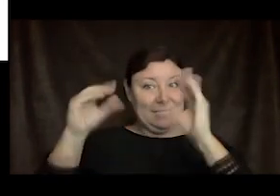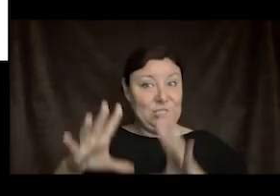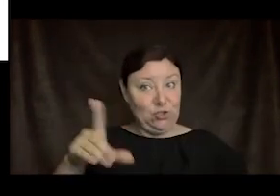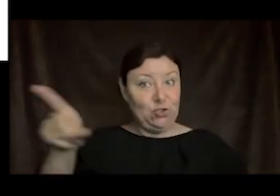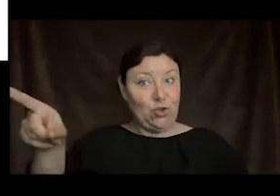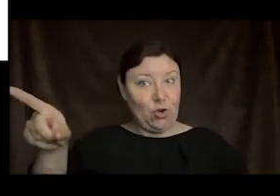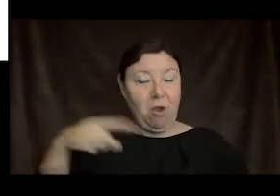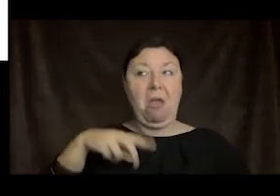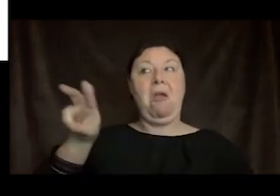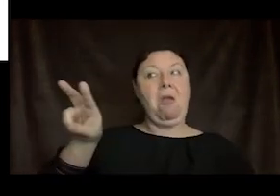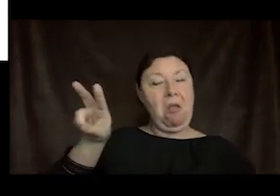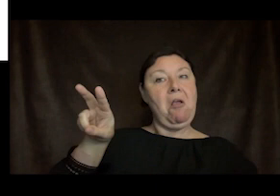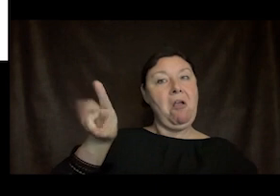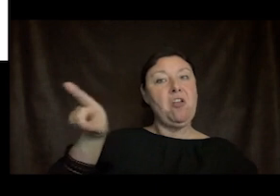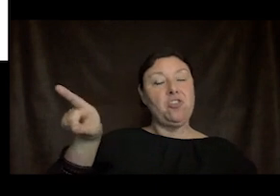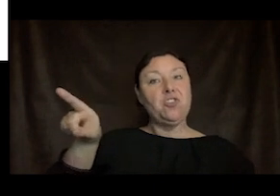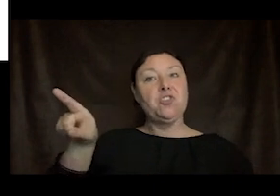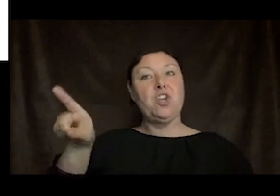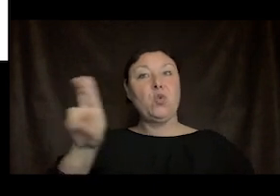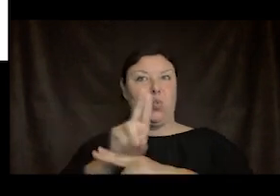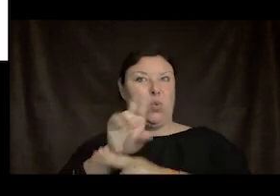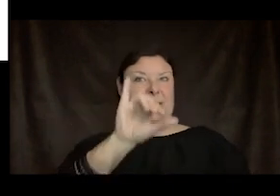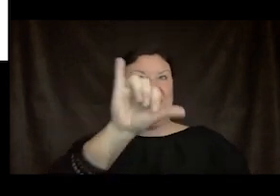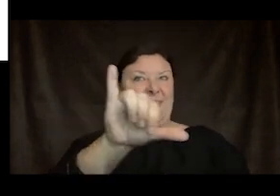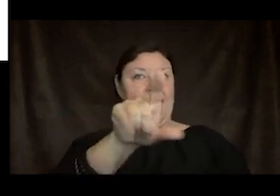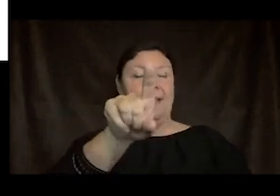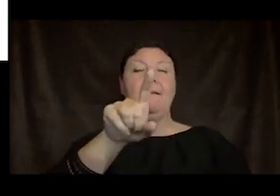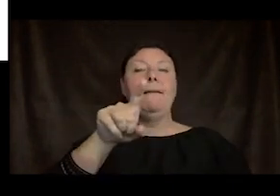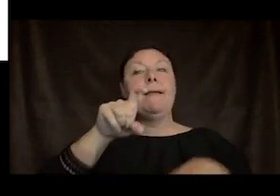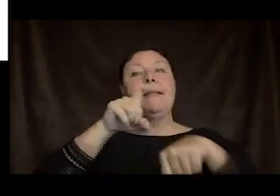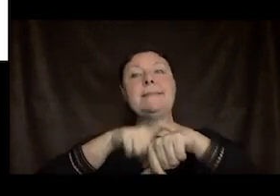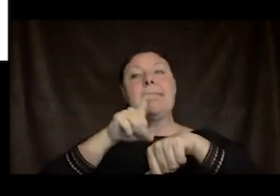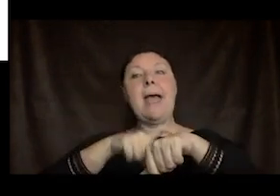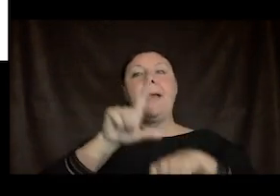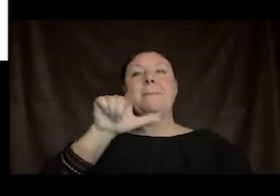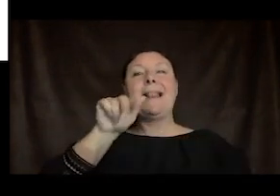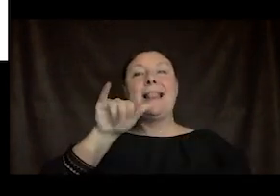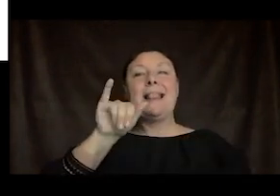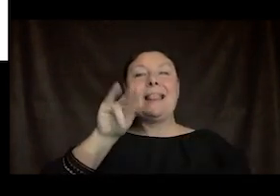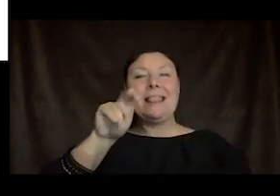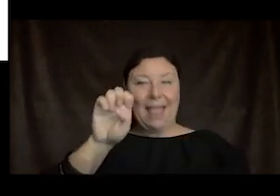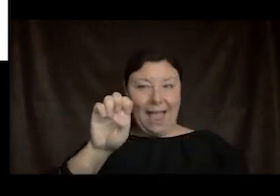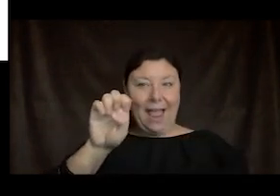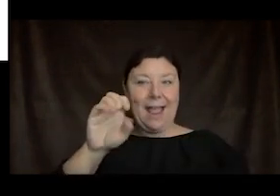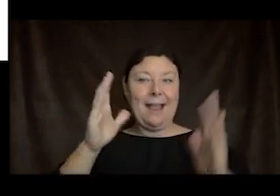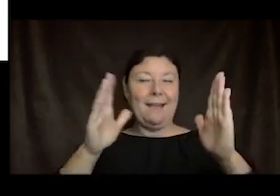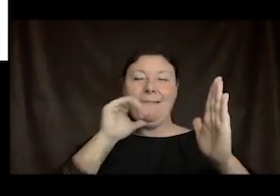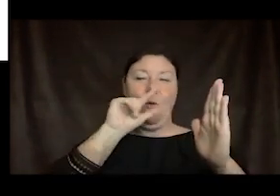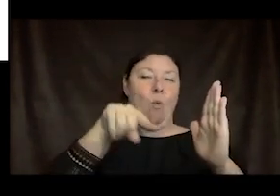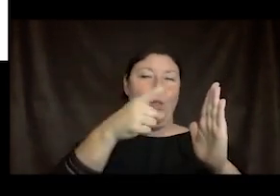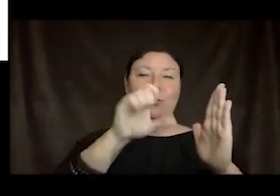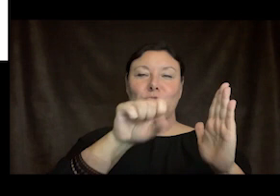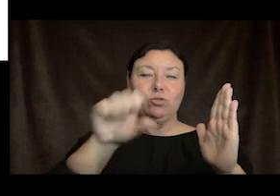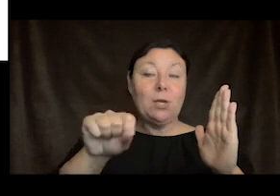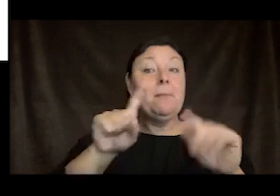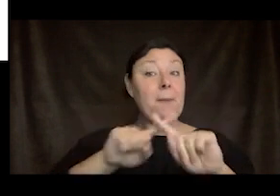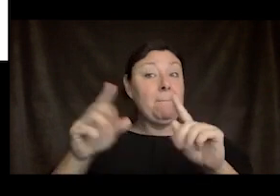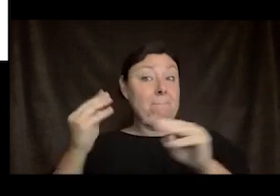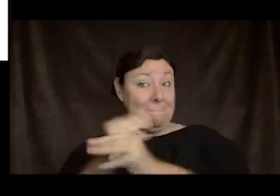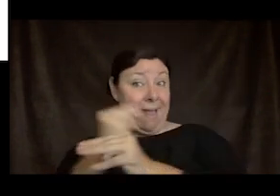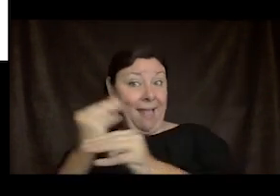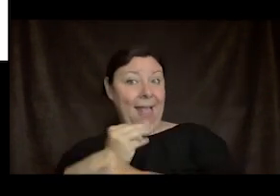she shared across this timeline. Of course, we know timeline is not only social studies, but also